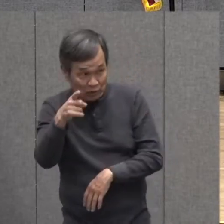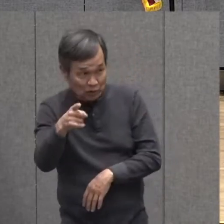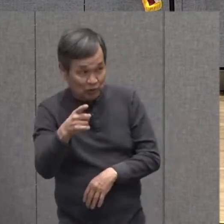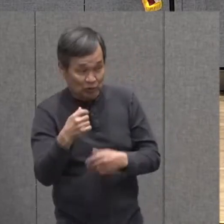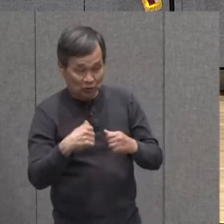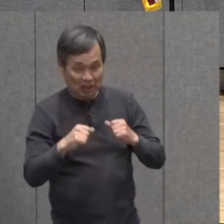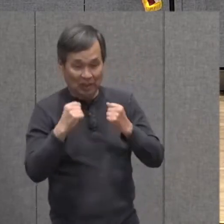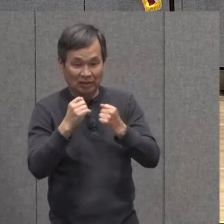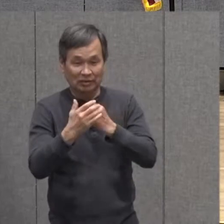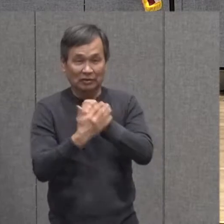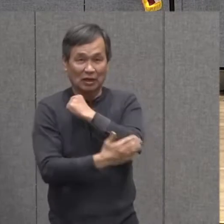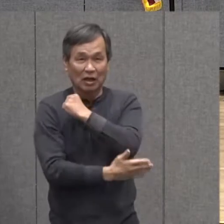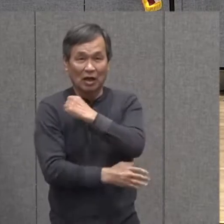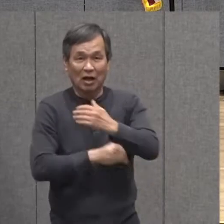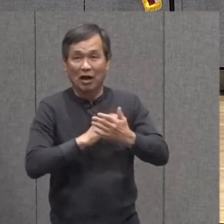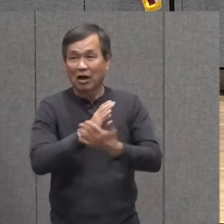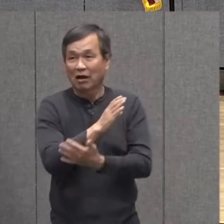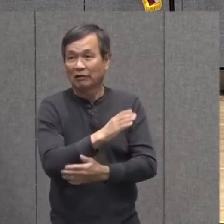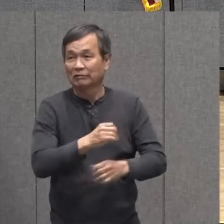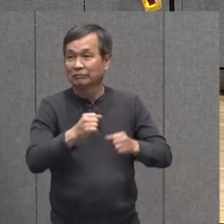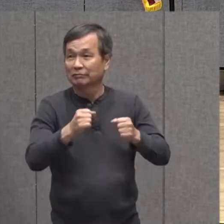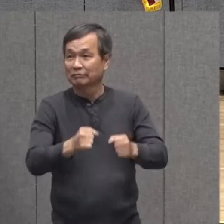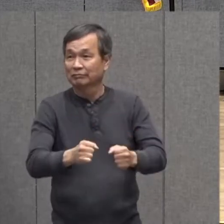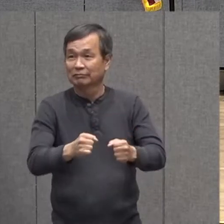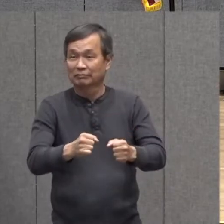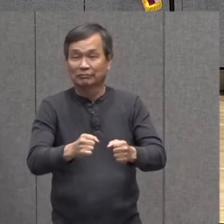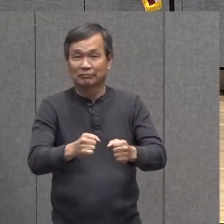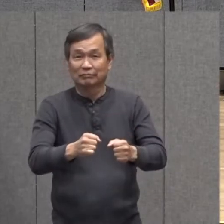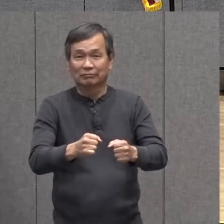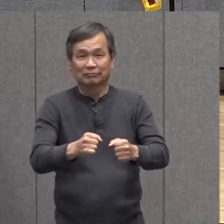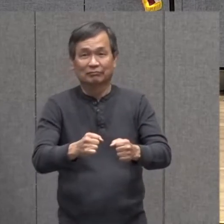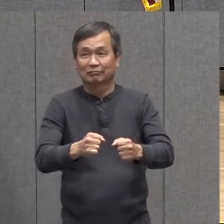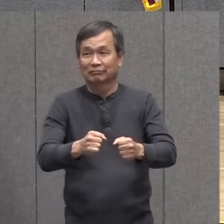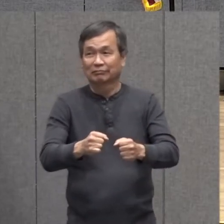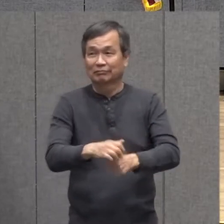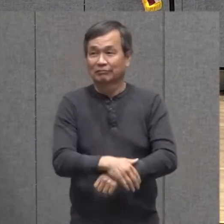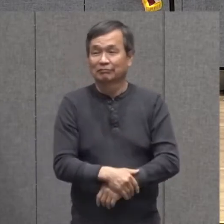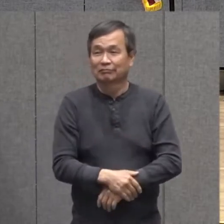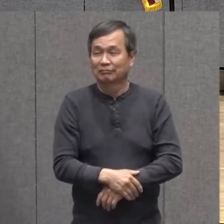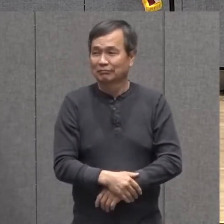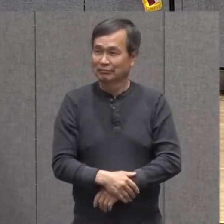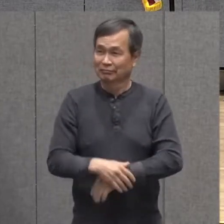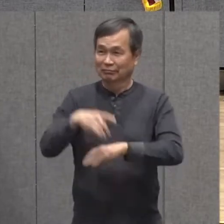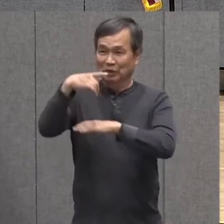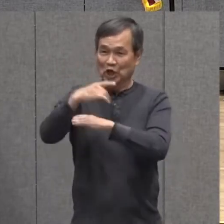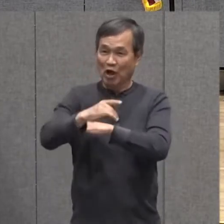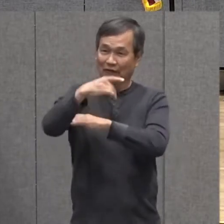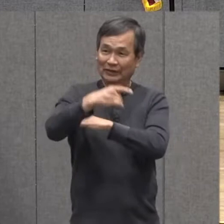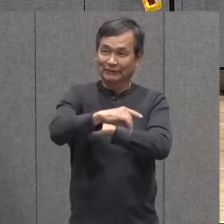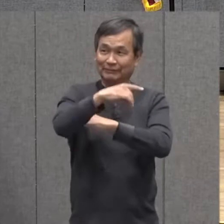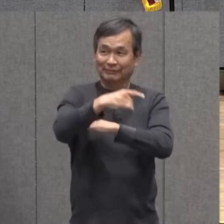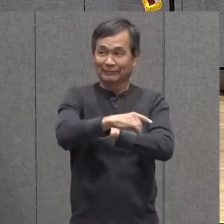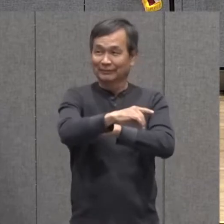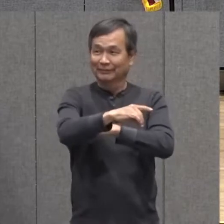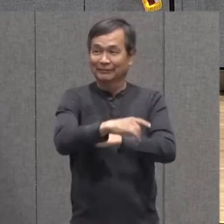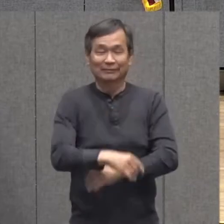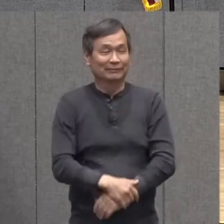forearms down on the ground and go into Dolphin Pose. Ahora quiero que pongas tus codos en el piso